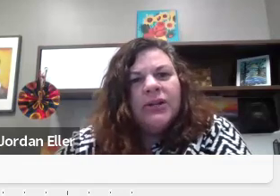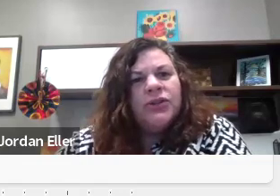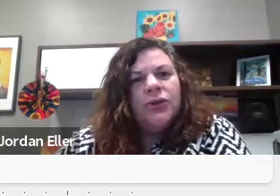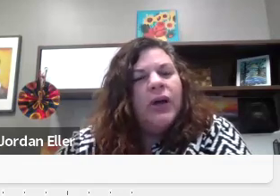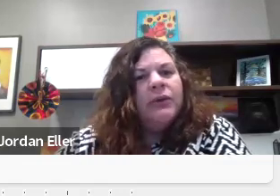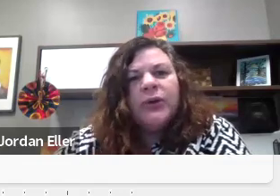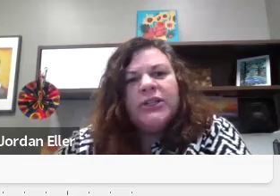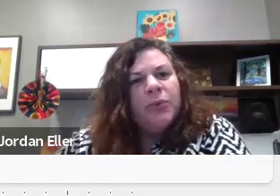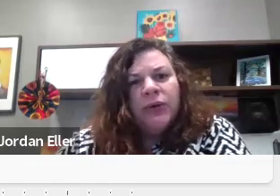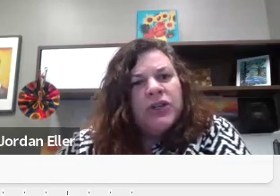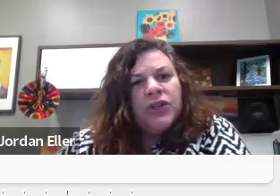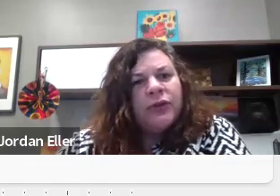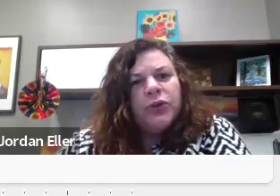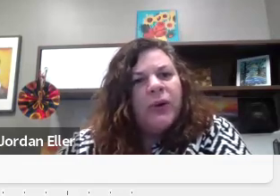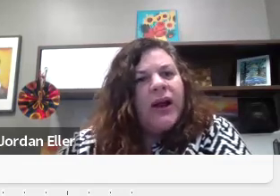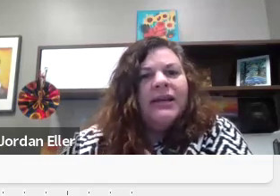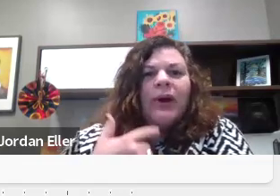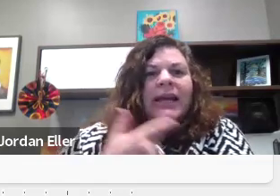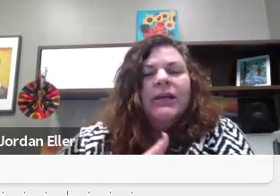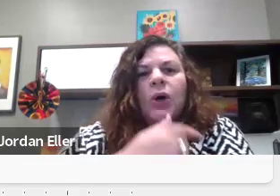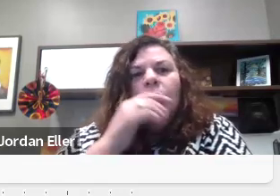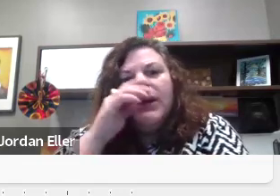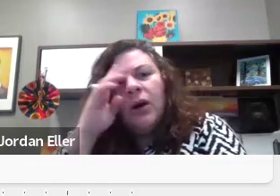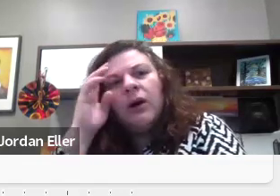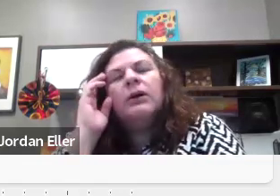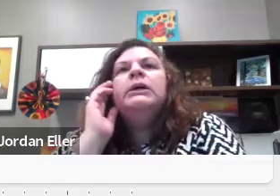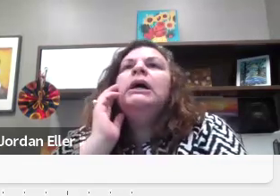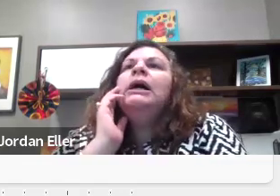support them in trying to increase their motivation for sobriety, right?